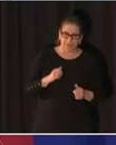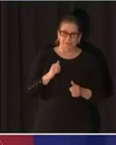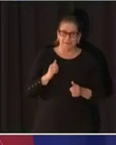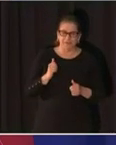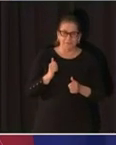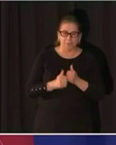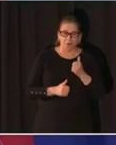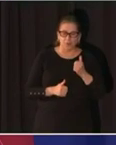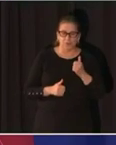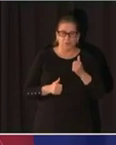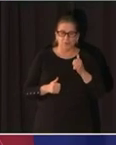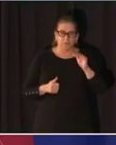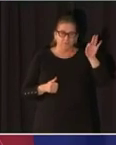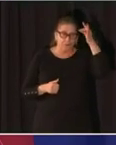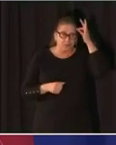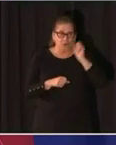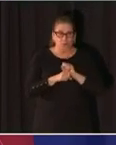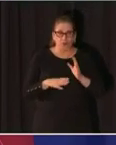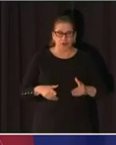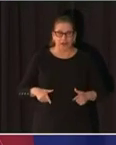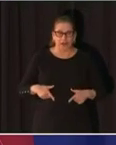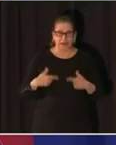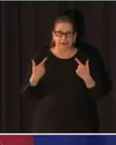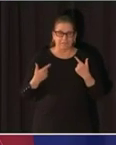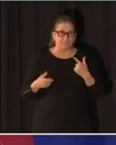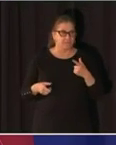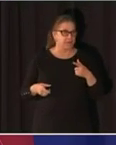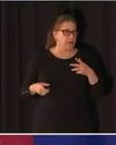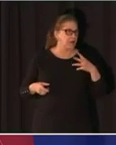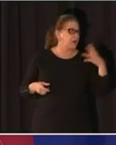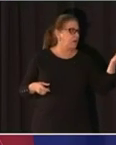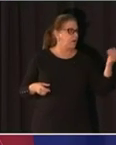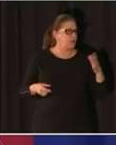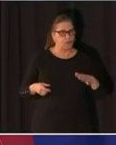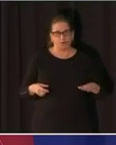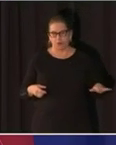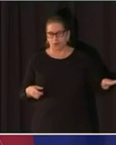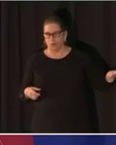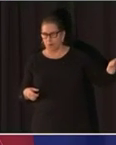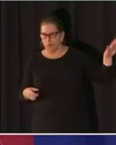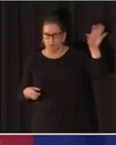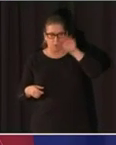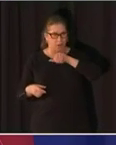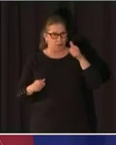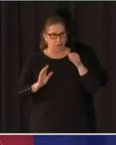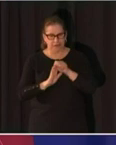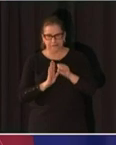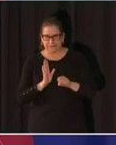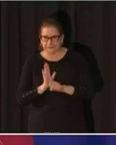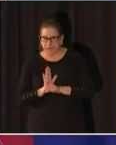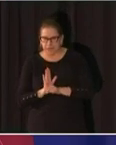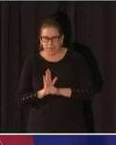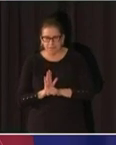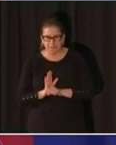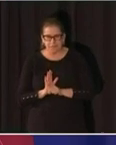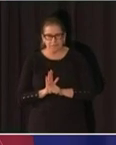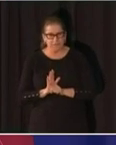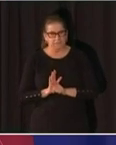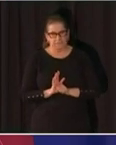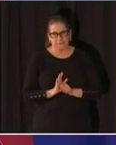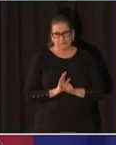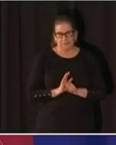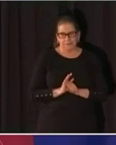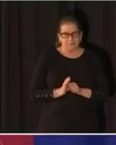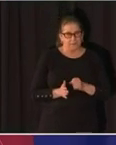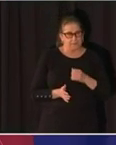in states all across the United States of America. And I think my